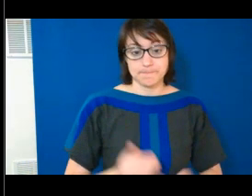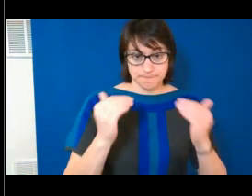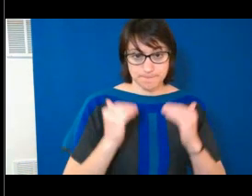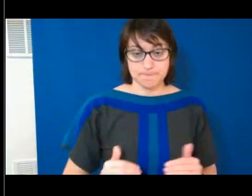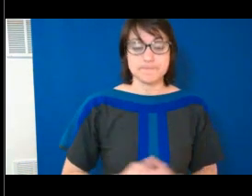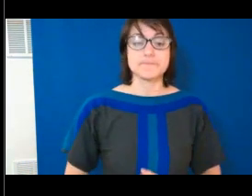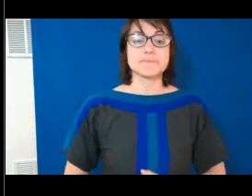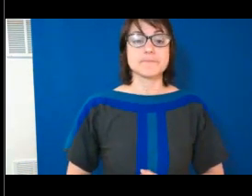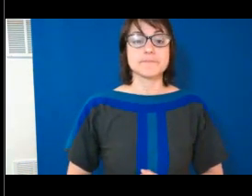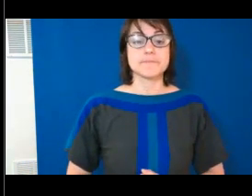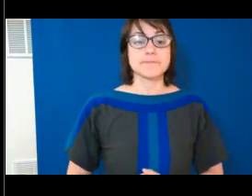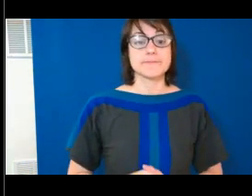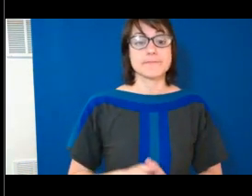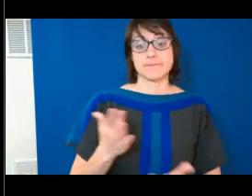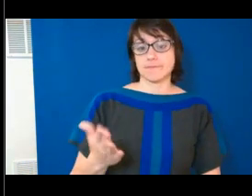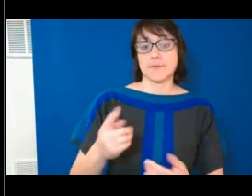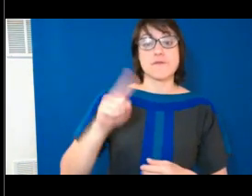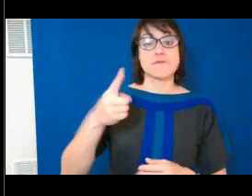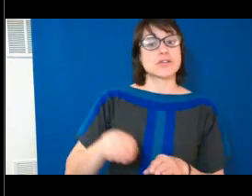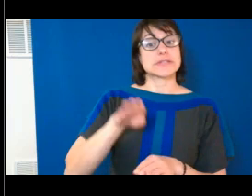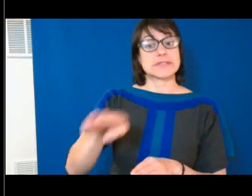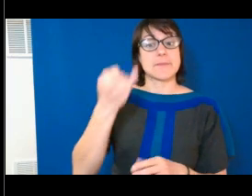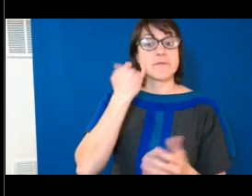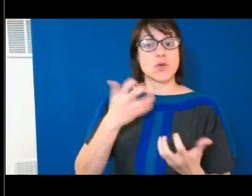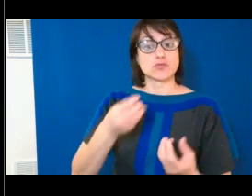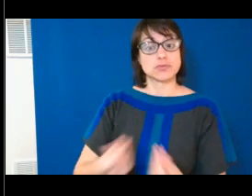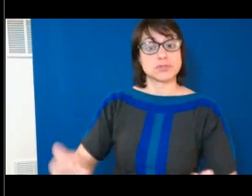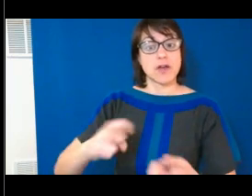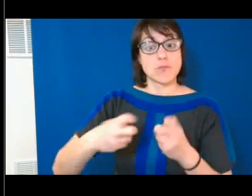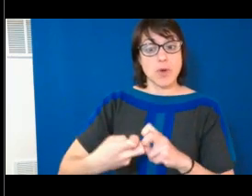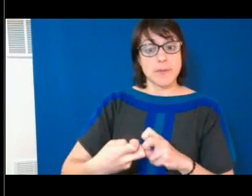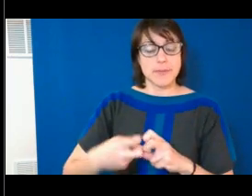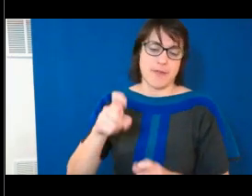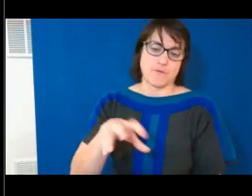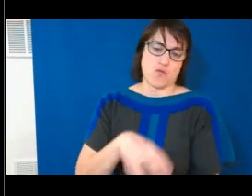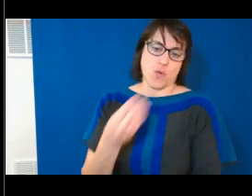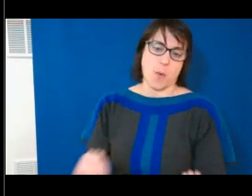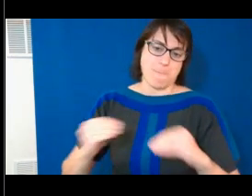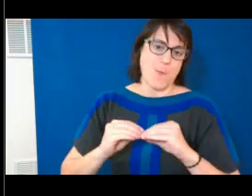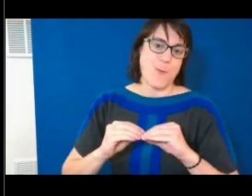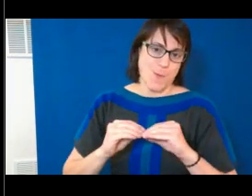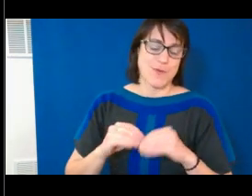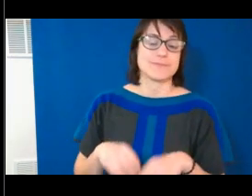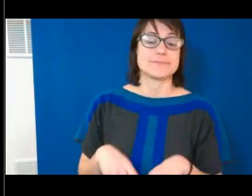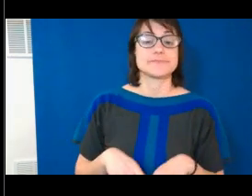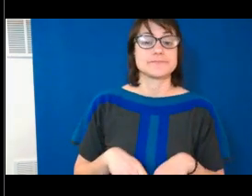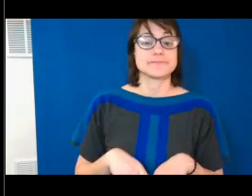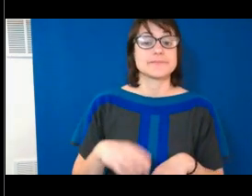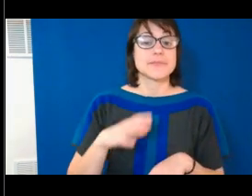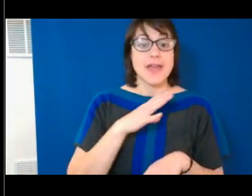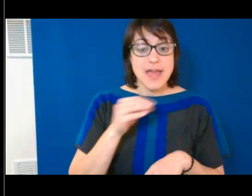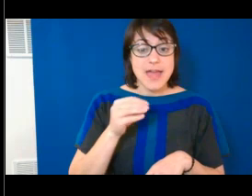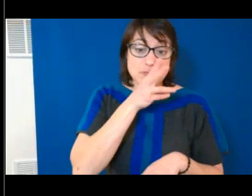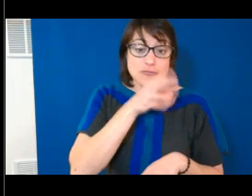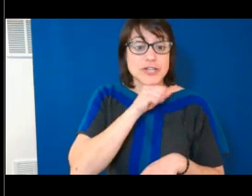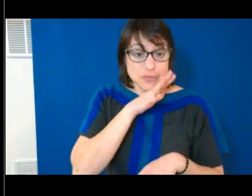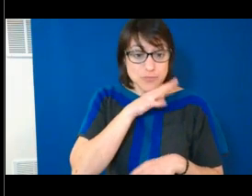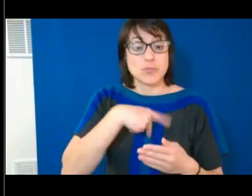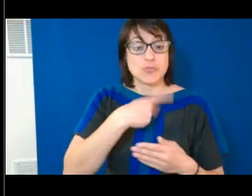All right, so the first step to solving a problem is to learn more about it. And the Marine Debris Program has a number of